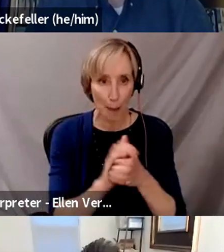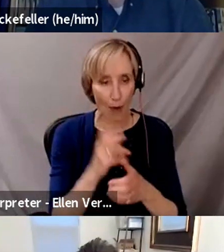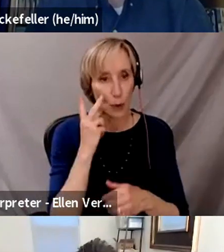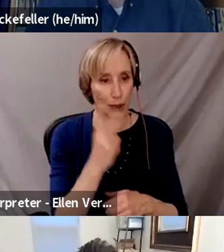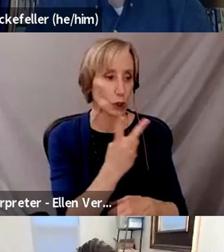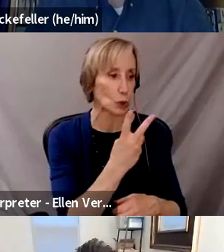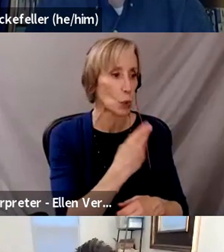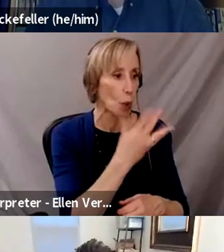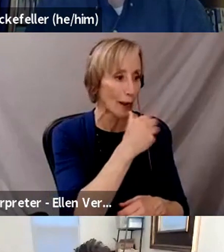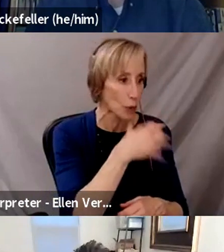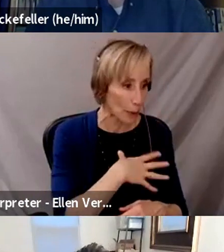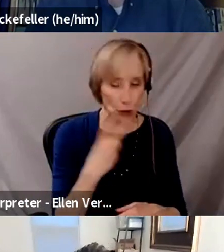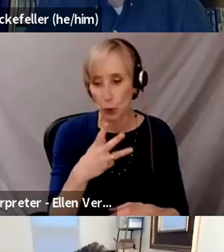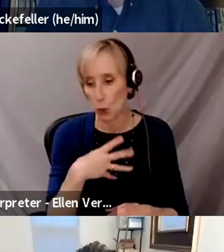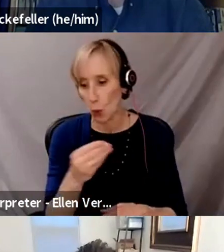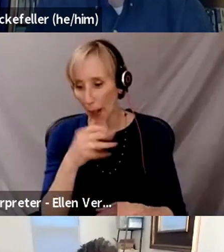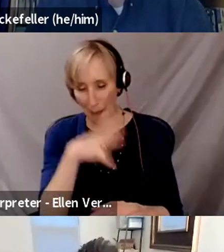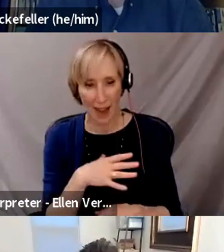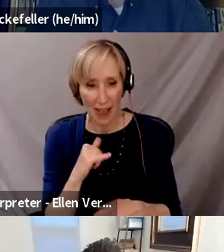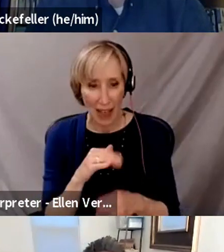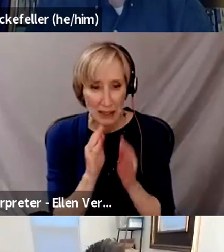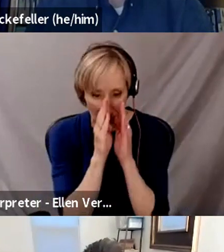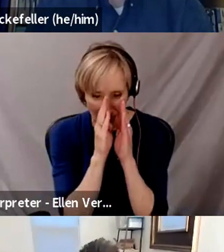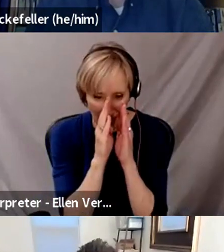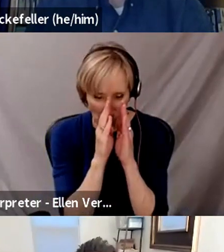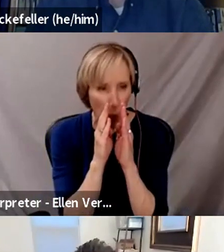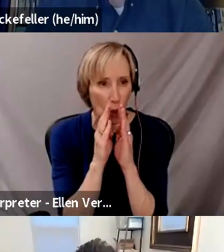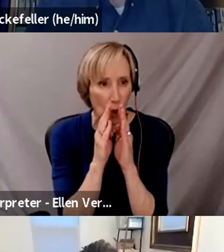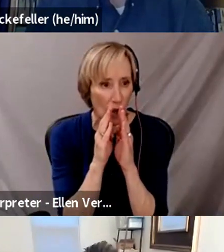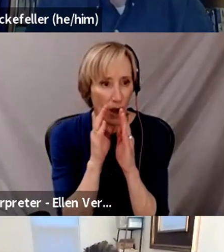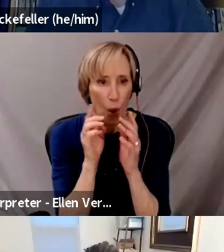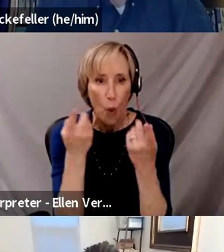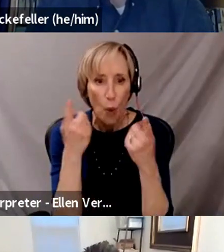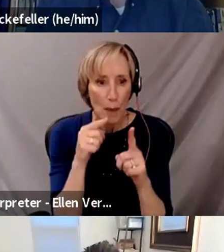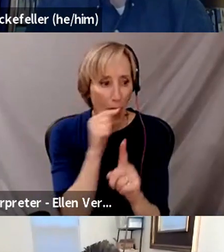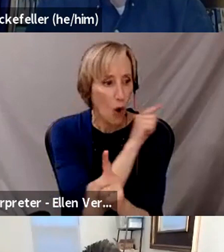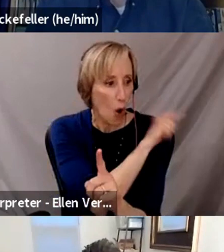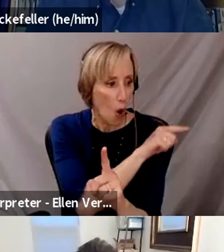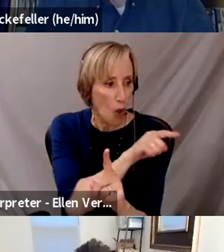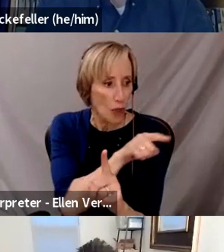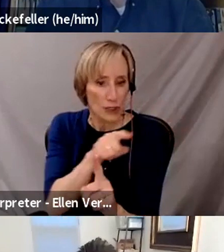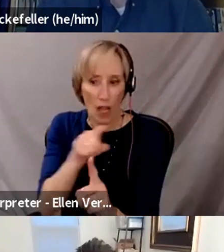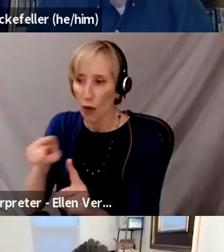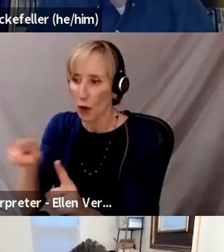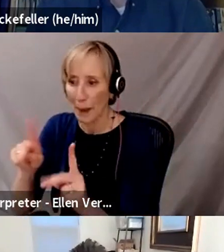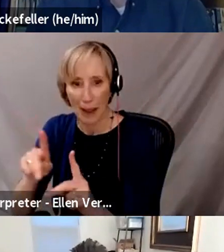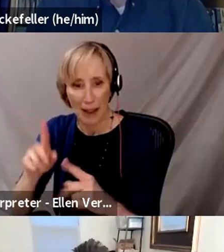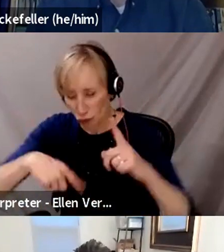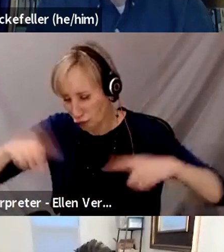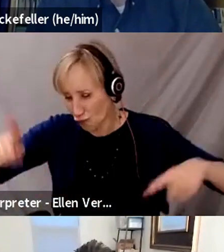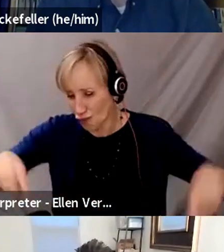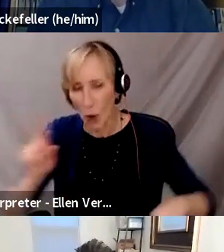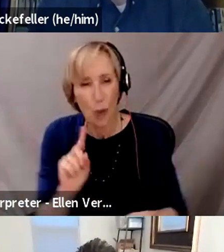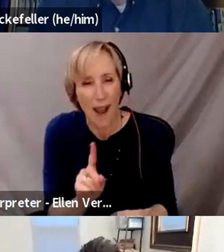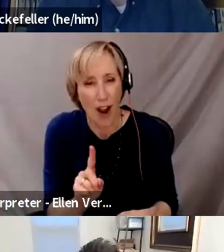very narrow scope. Not that those people aren't important, not that their needs aren't valid, but if that's the only viewpoint we're looking at it